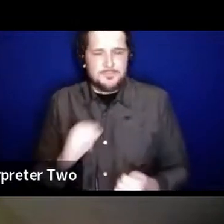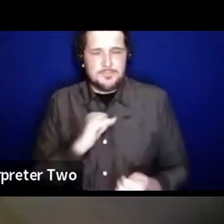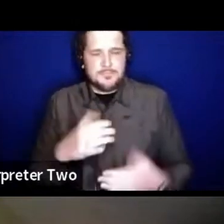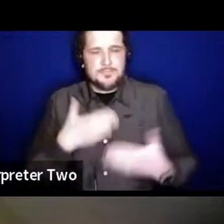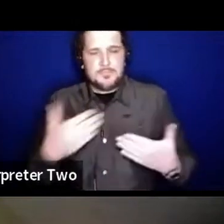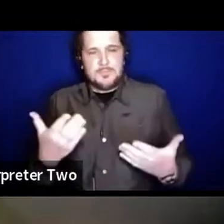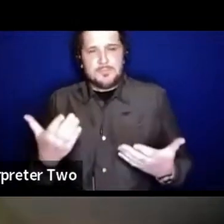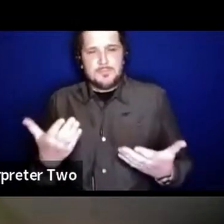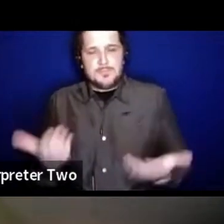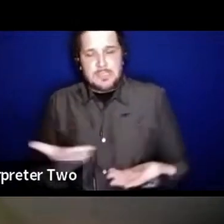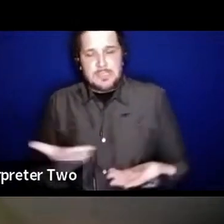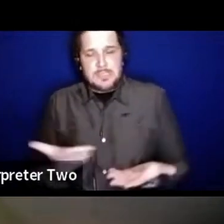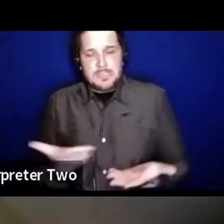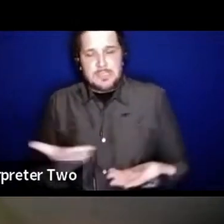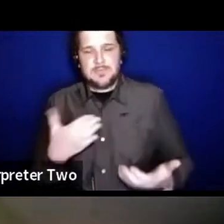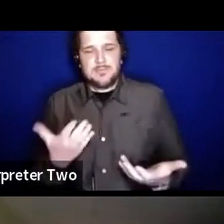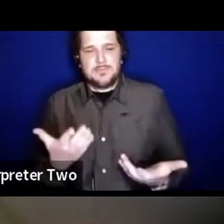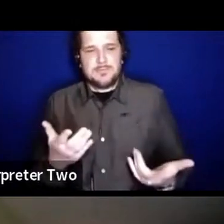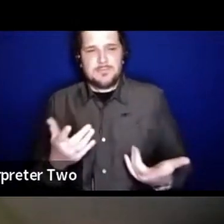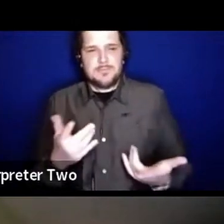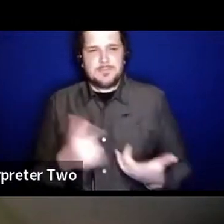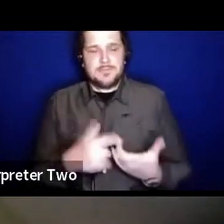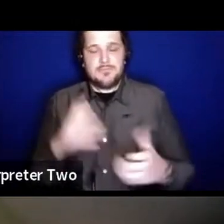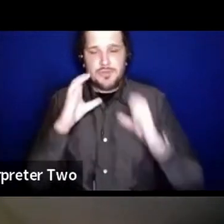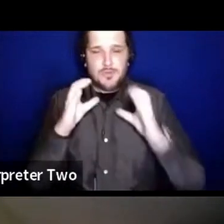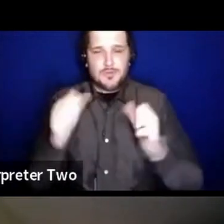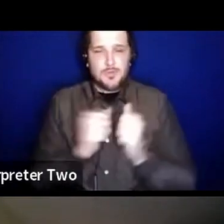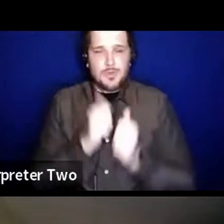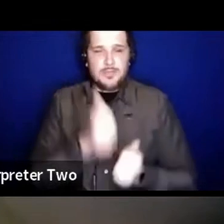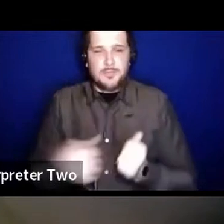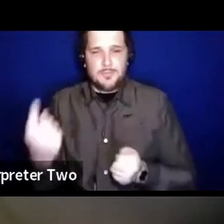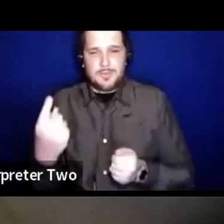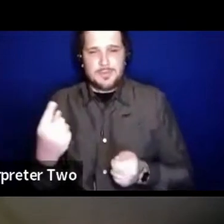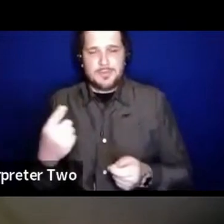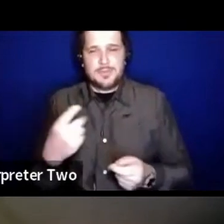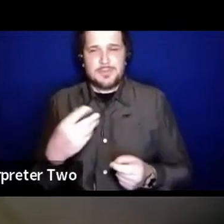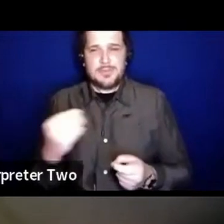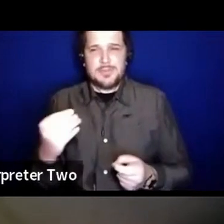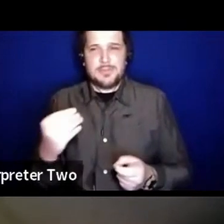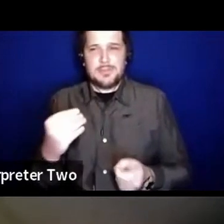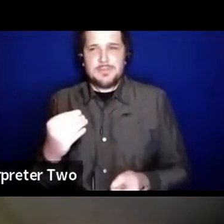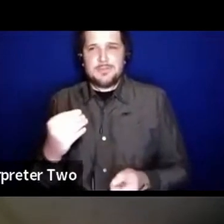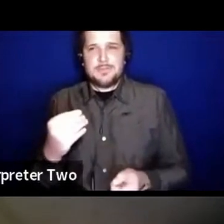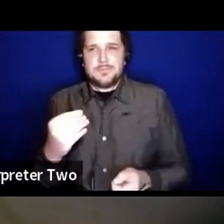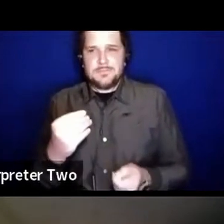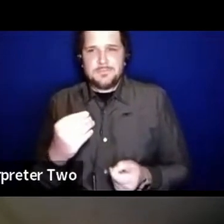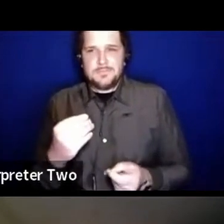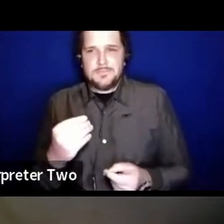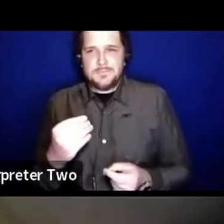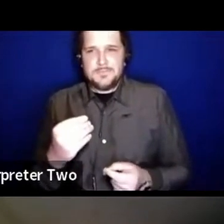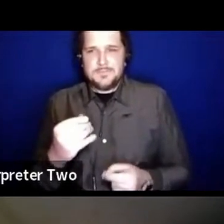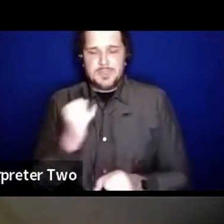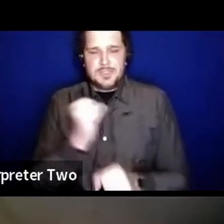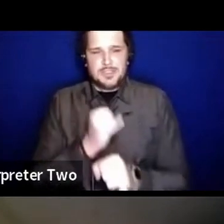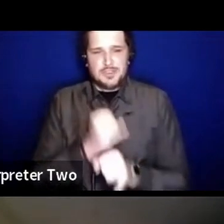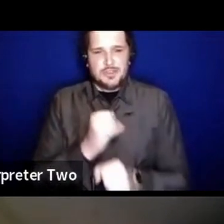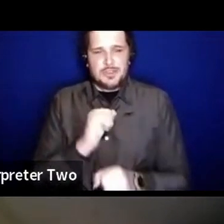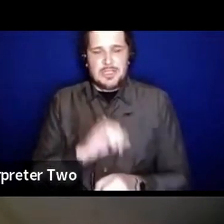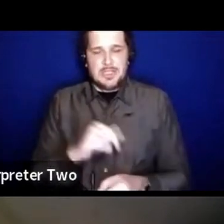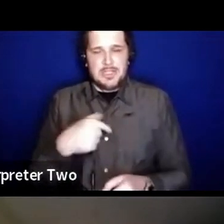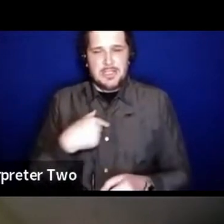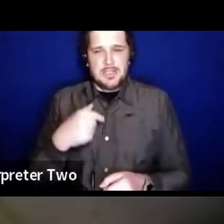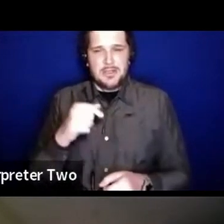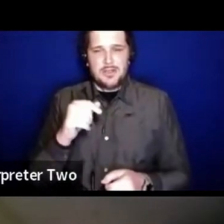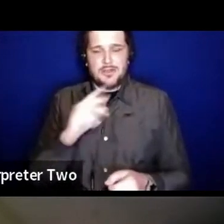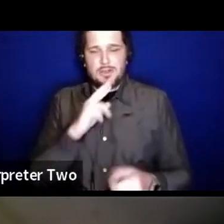be here and happy to be in conversation with everyone. And I would say that the institutions that I work